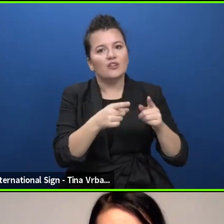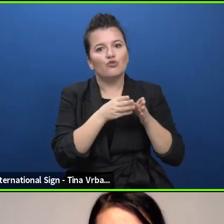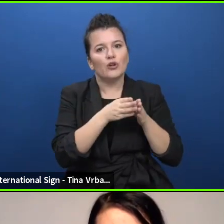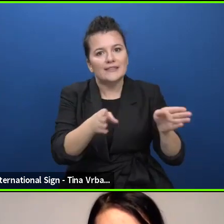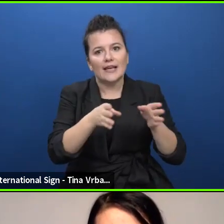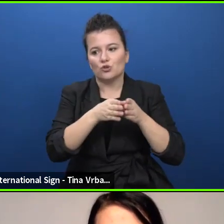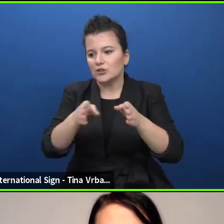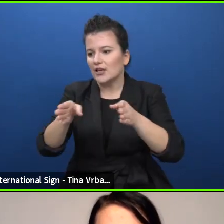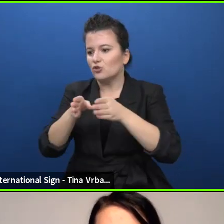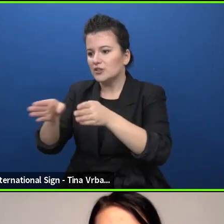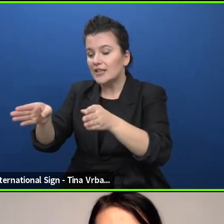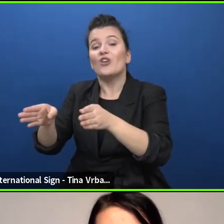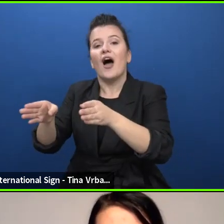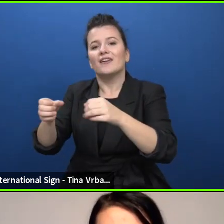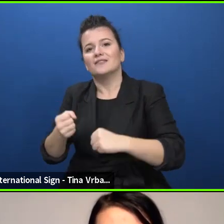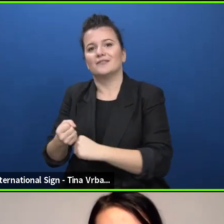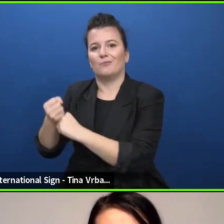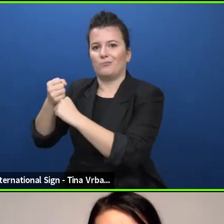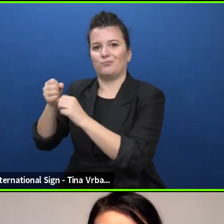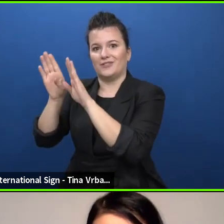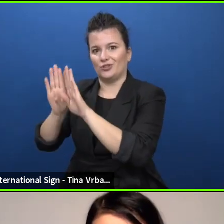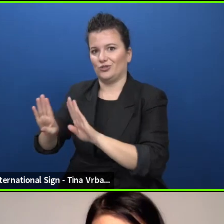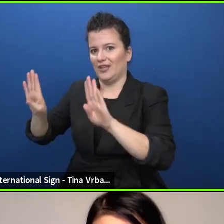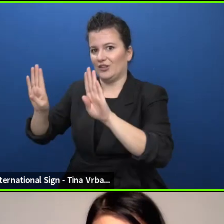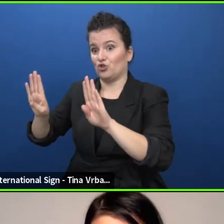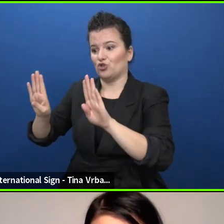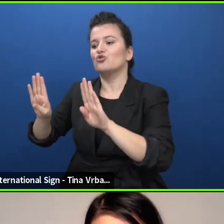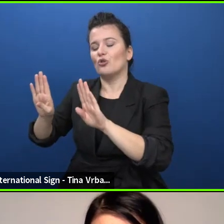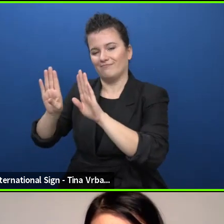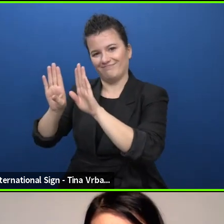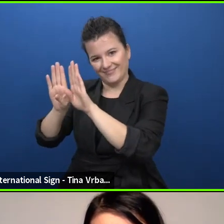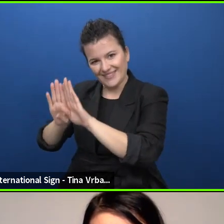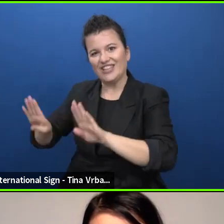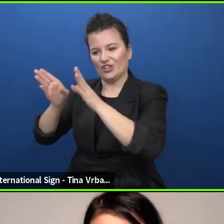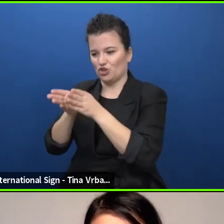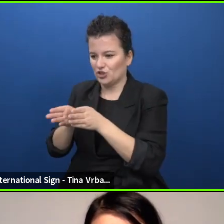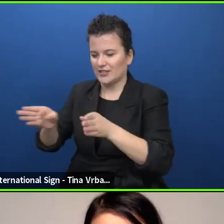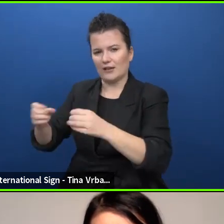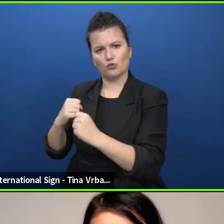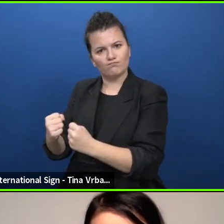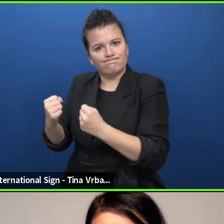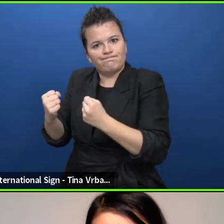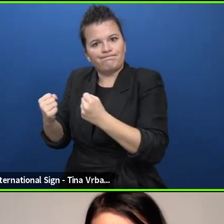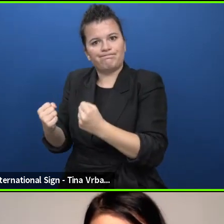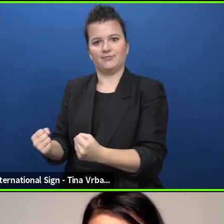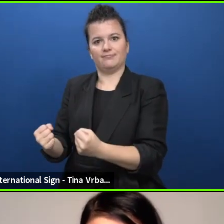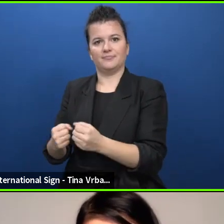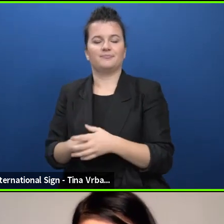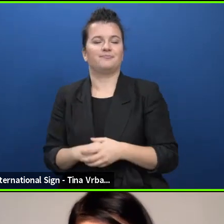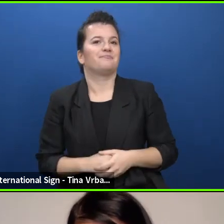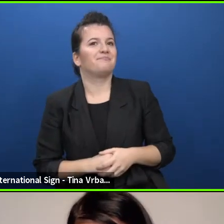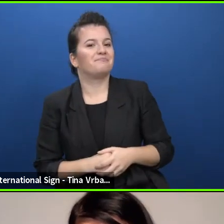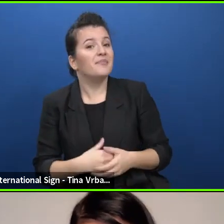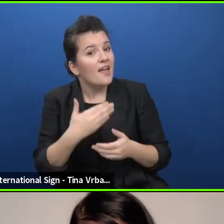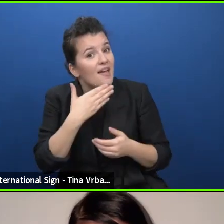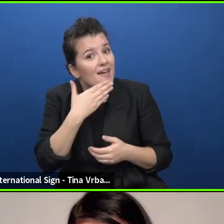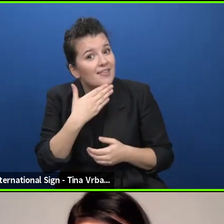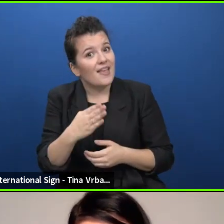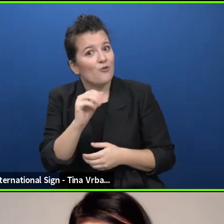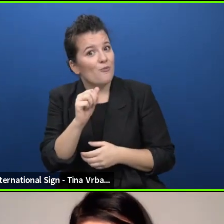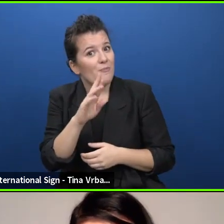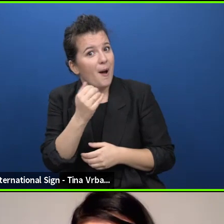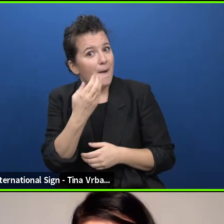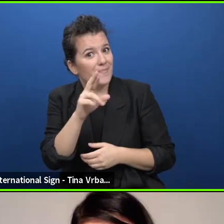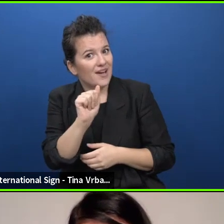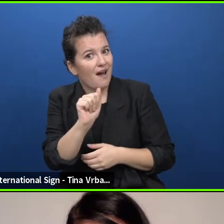the theatre sector. Thank you very much, Barbara. you very These are very important steps